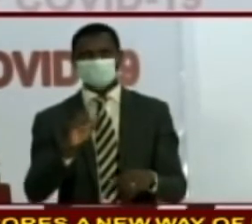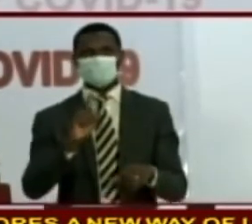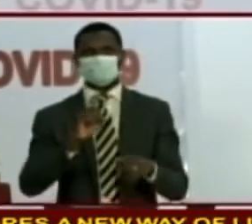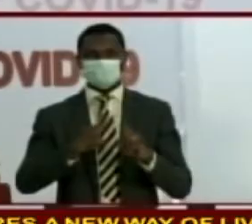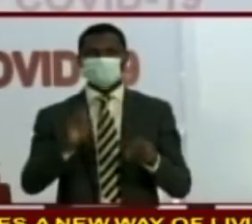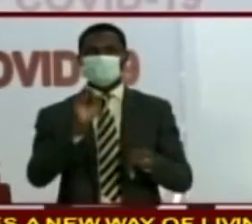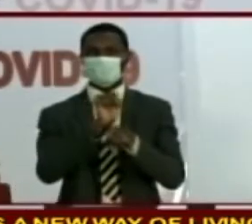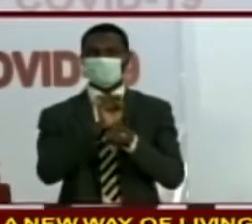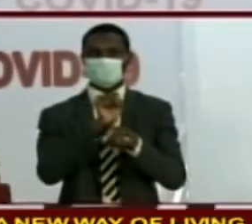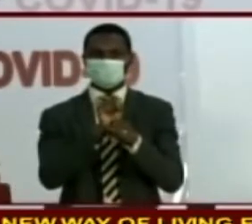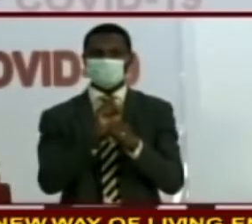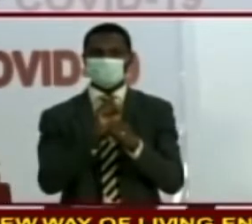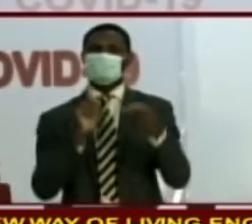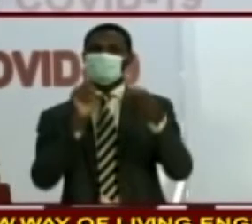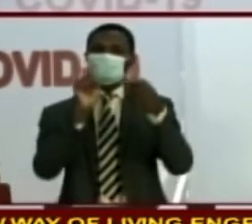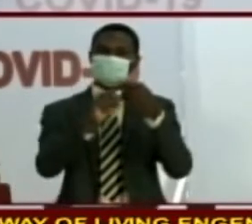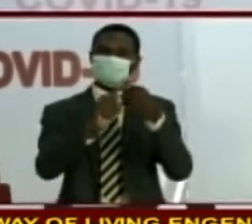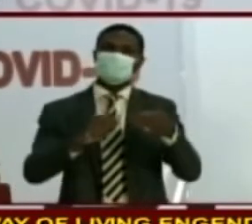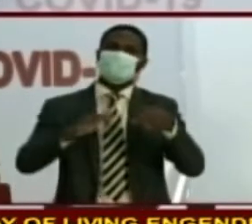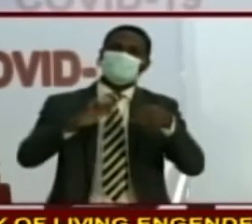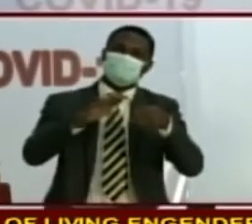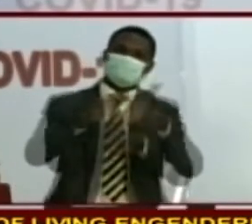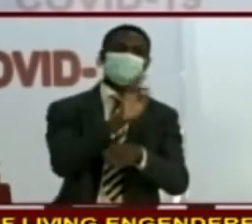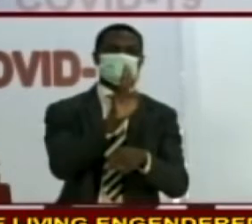introduction of electronic